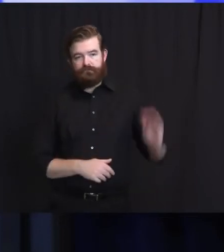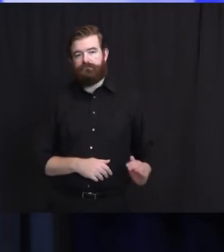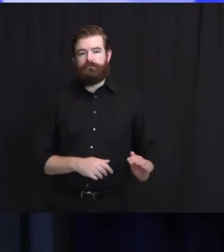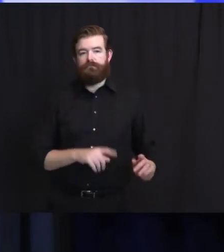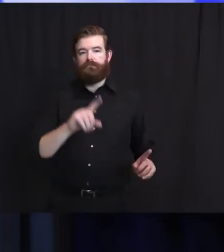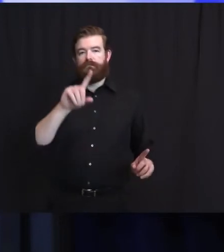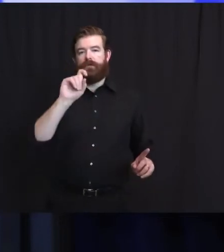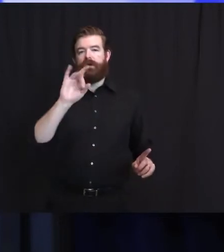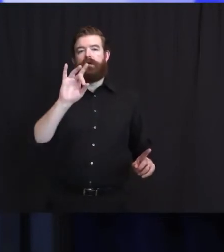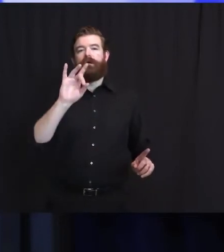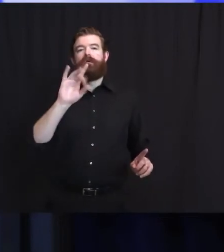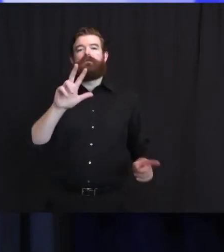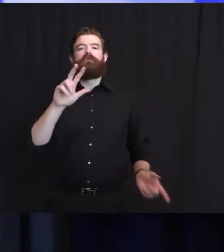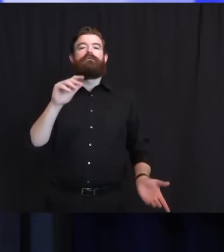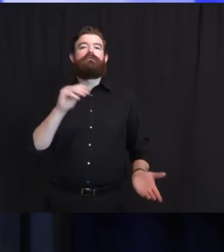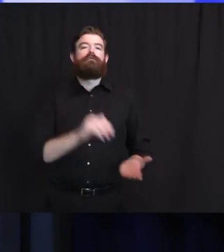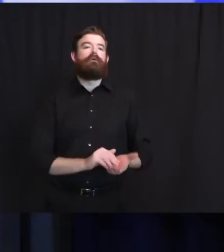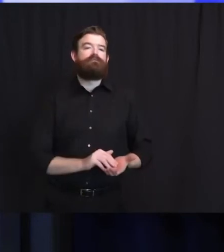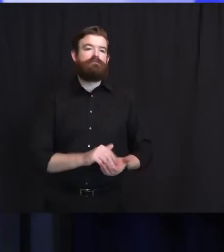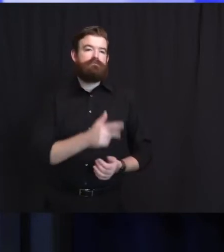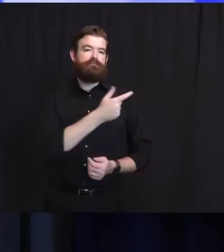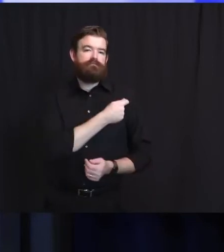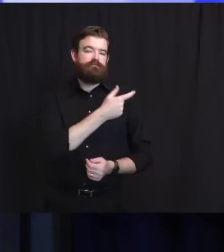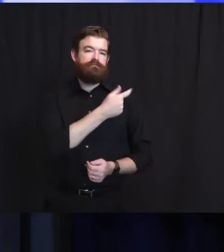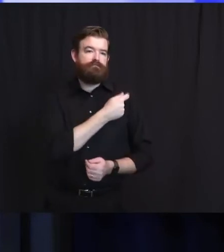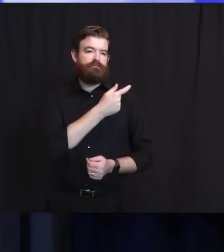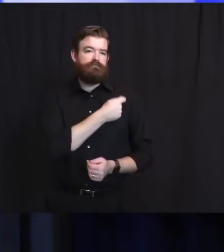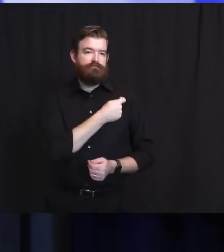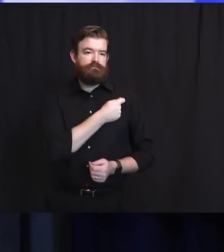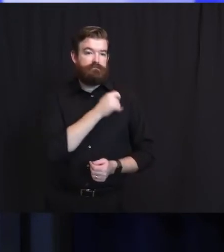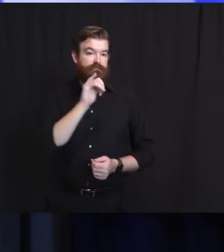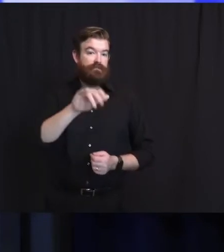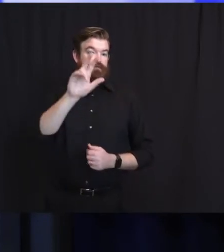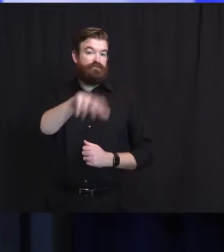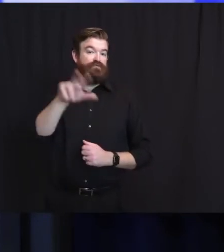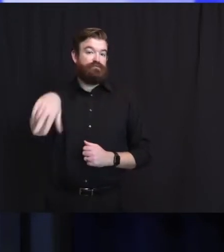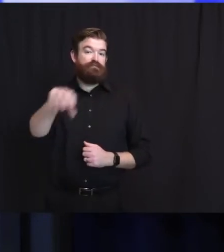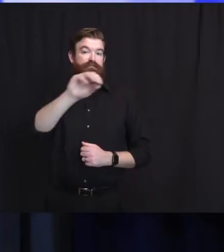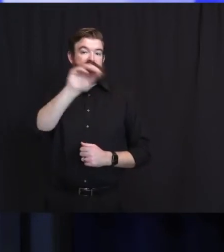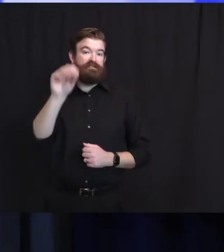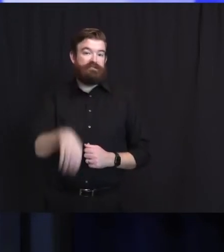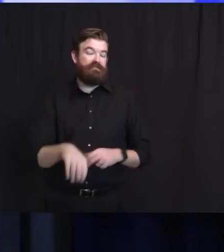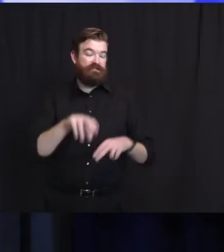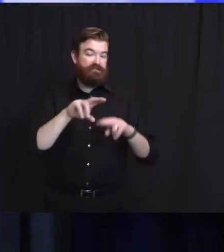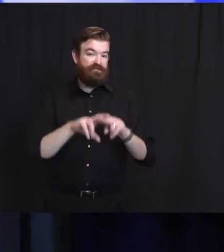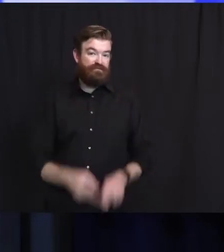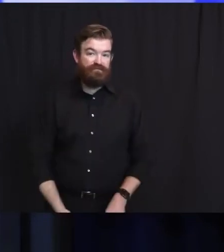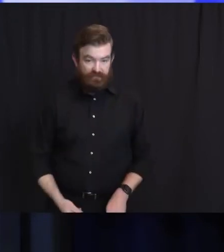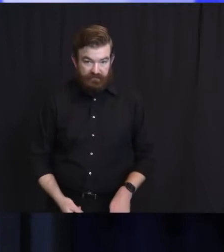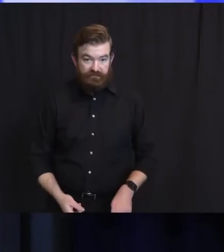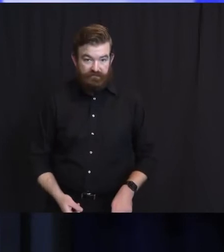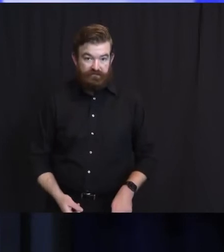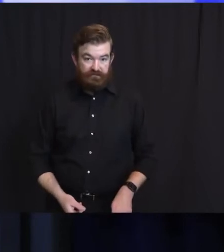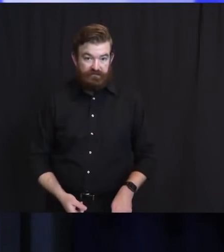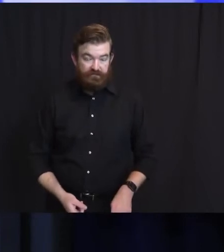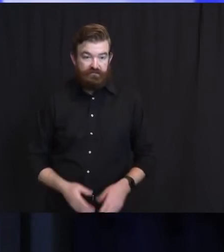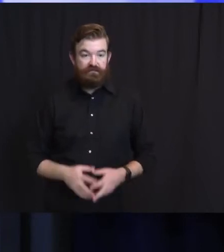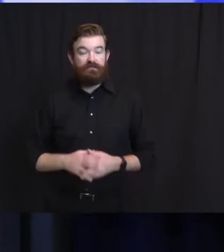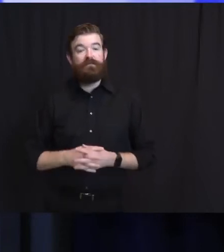183,300 doses. This change represents a 33% decrease. Separately, we also received